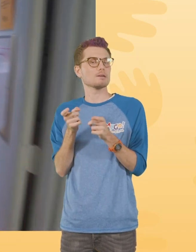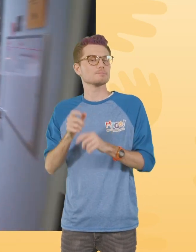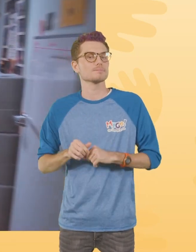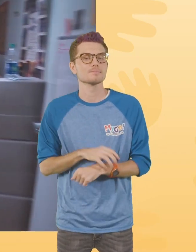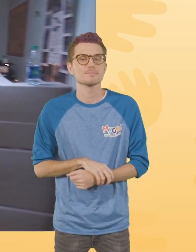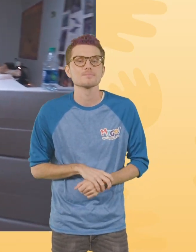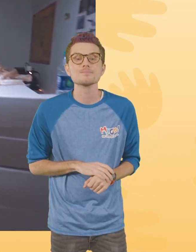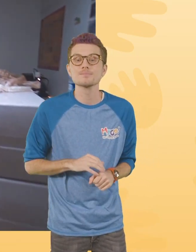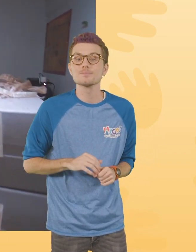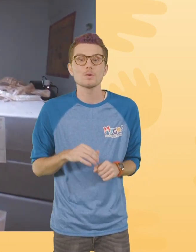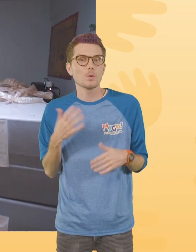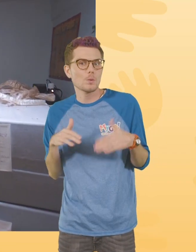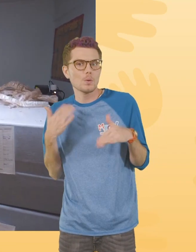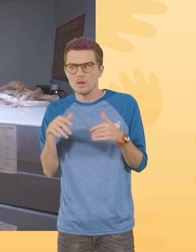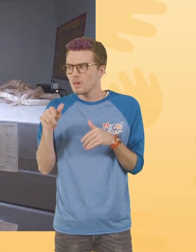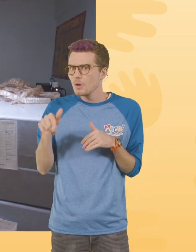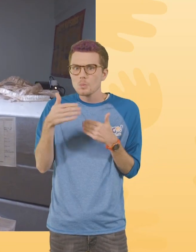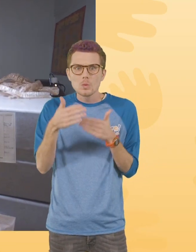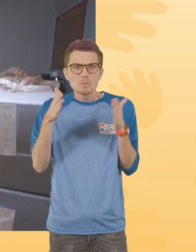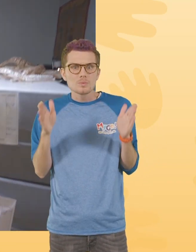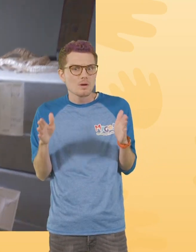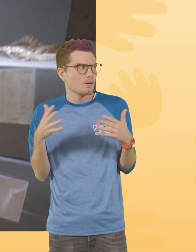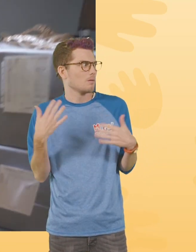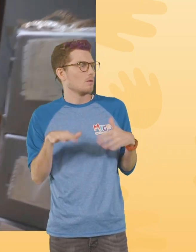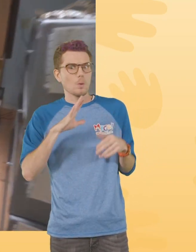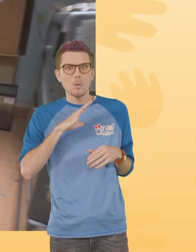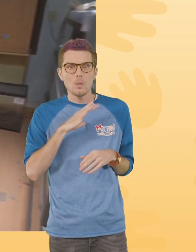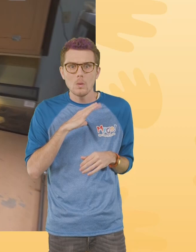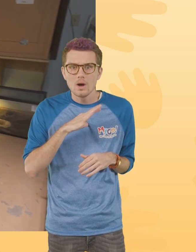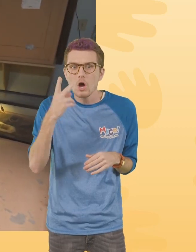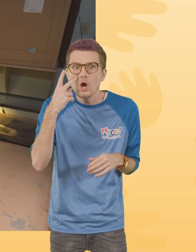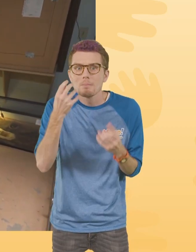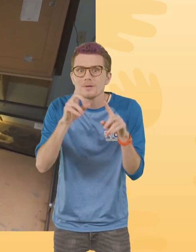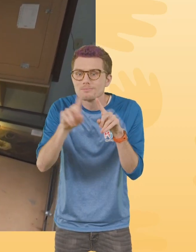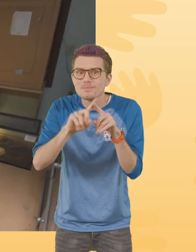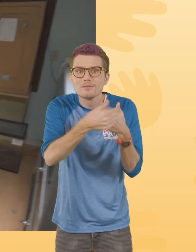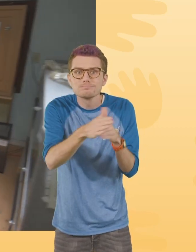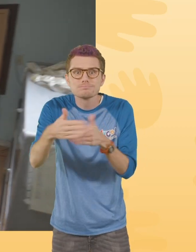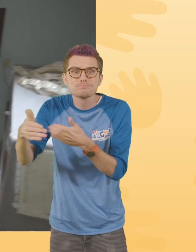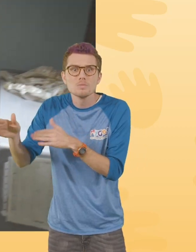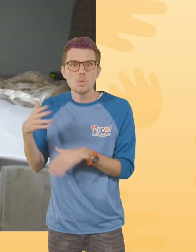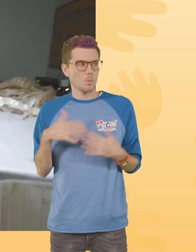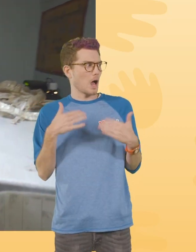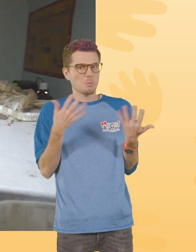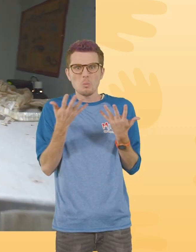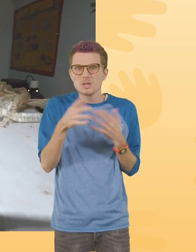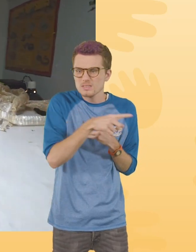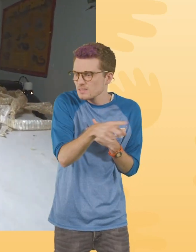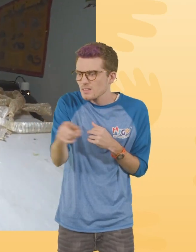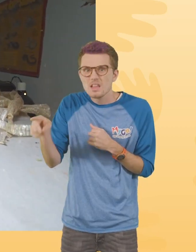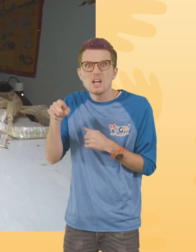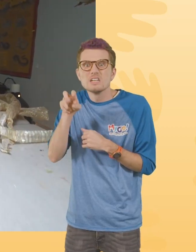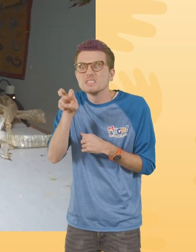Whoa, this room's pretty cool. Whoa, there's so many cages right here. Whoa, what